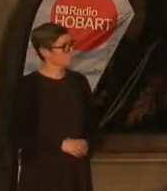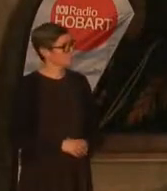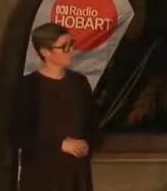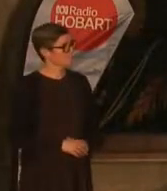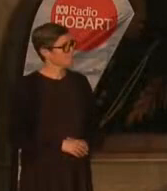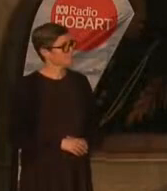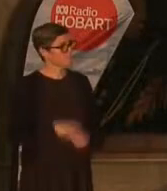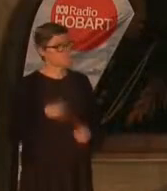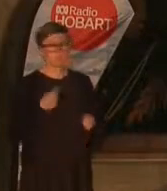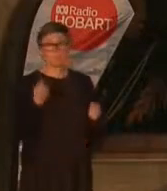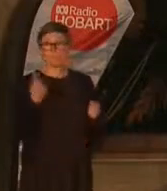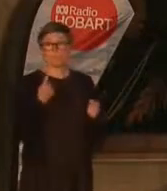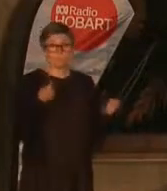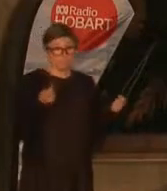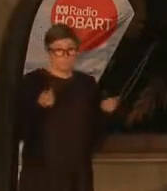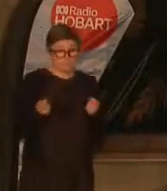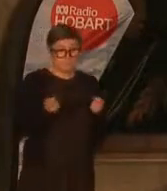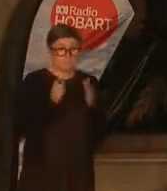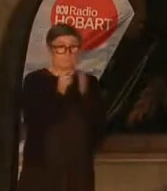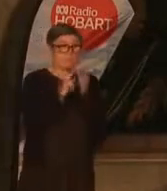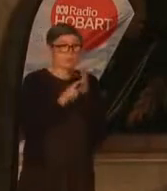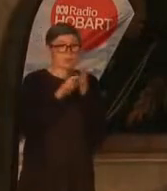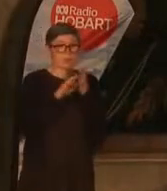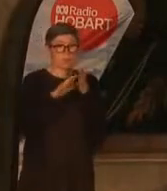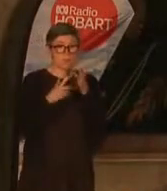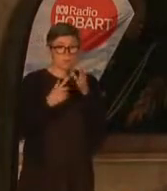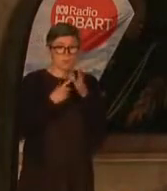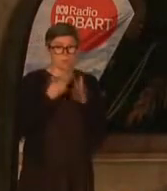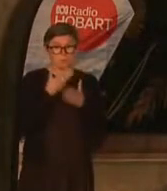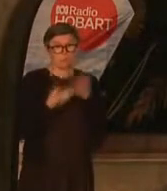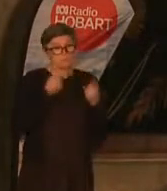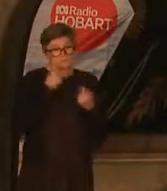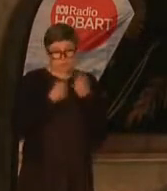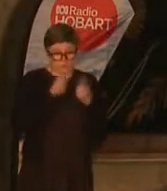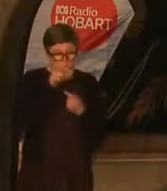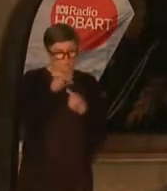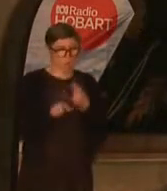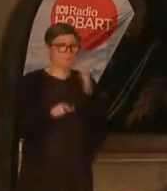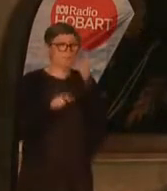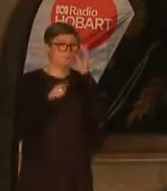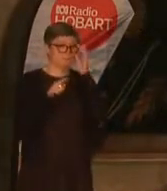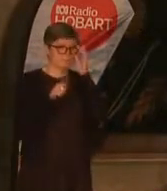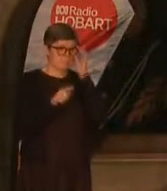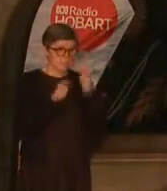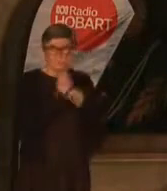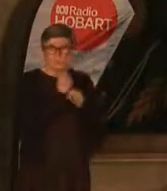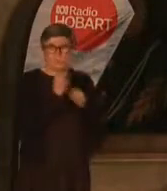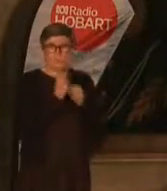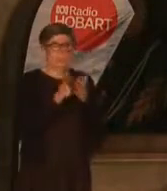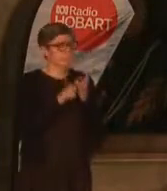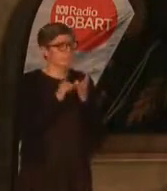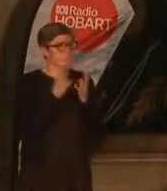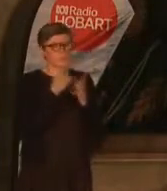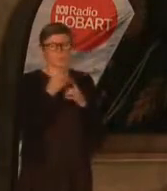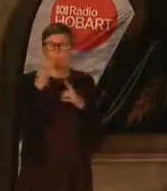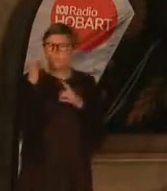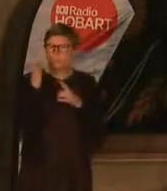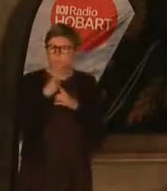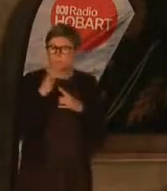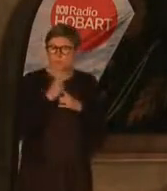Chairing the panel tonight is a Palawa and Wildpiri storyteller who has developed one of Tasmania's most significant and